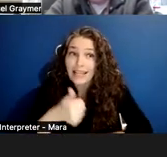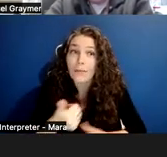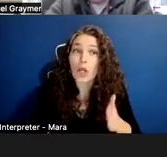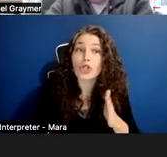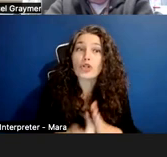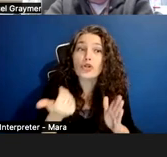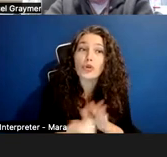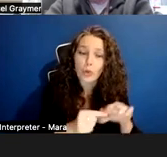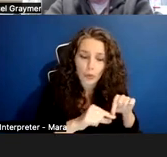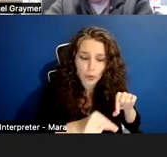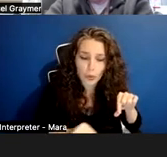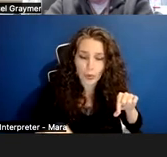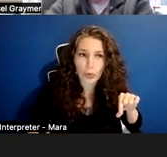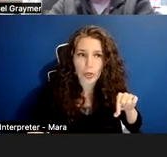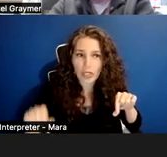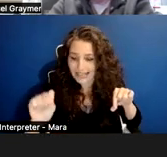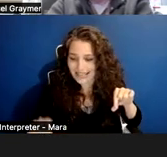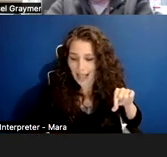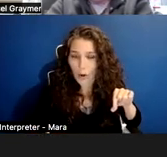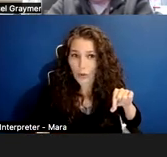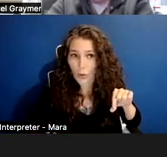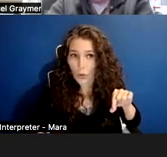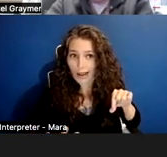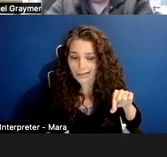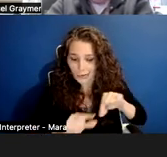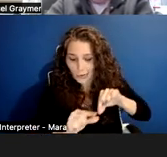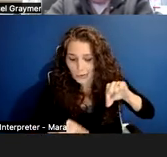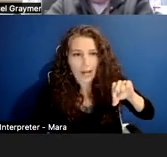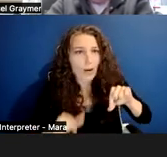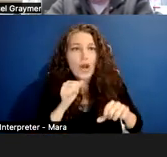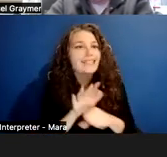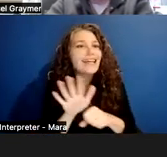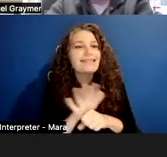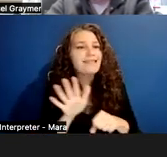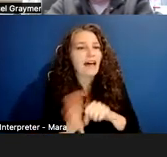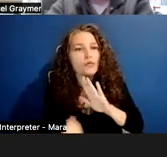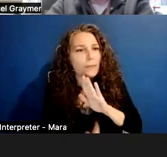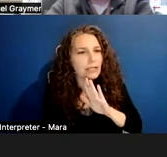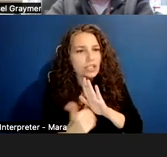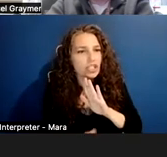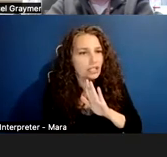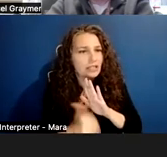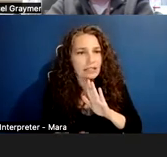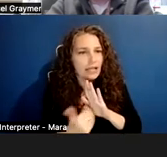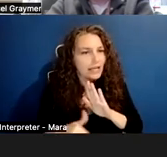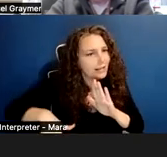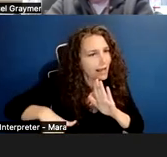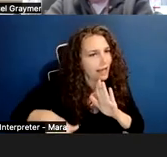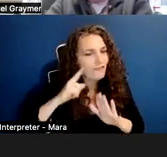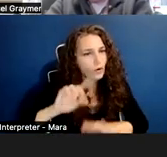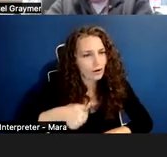hasn't had enough repetitions of earthquake to form a recognizable fault. Remember that